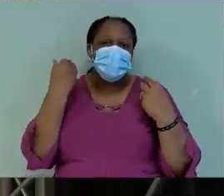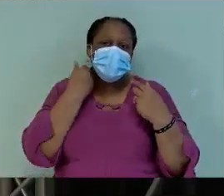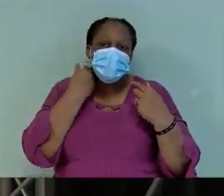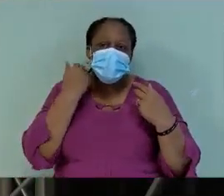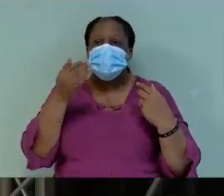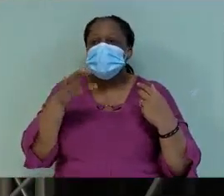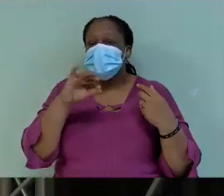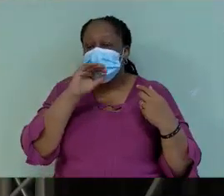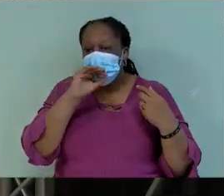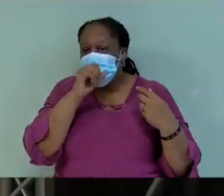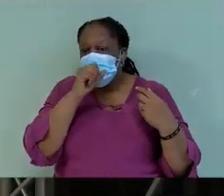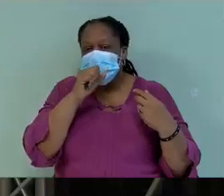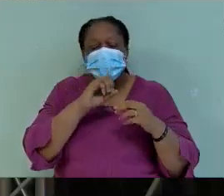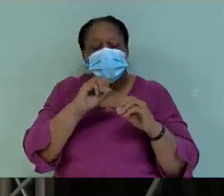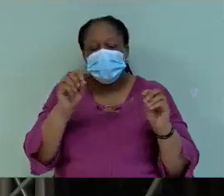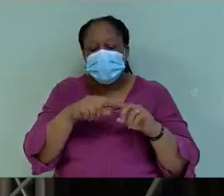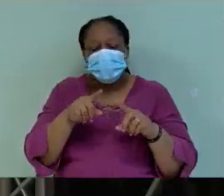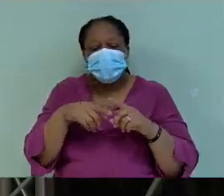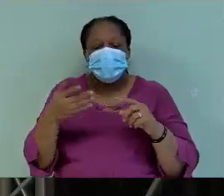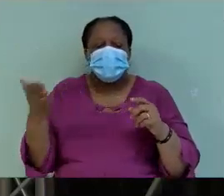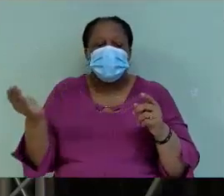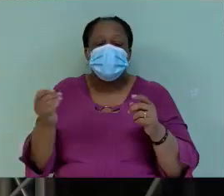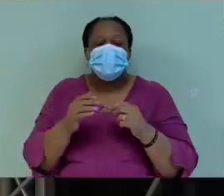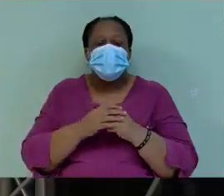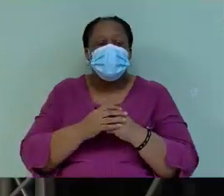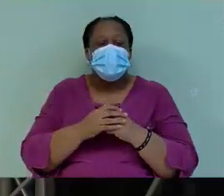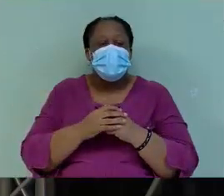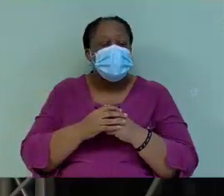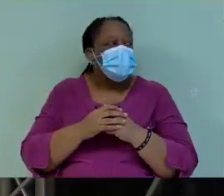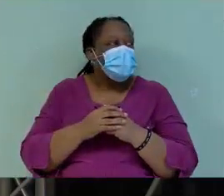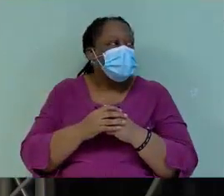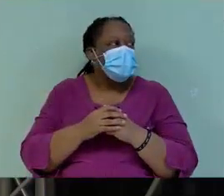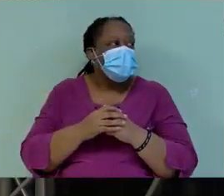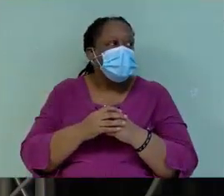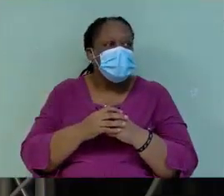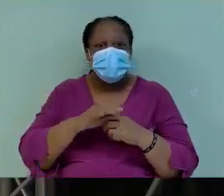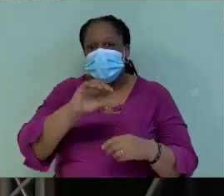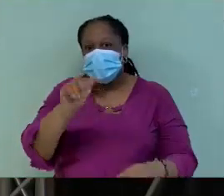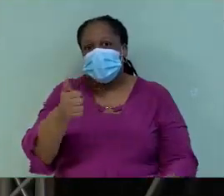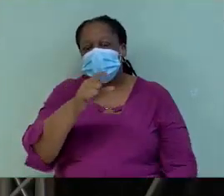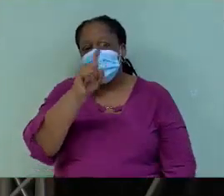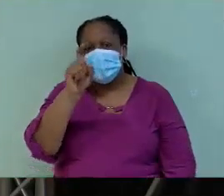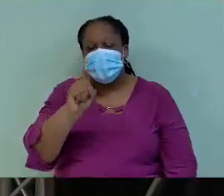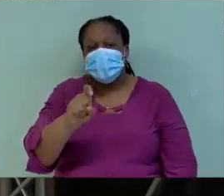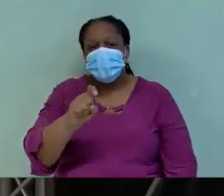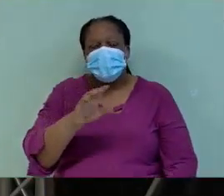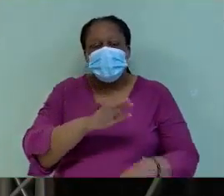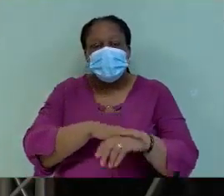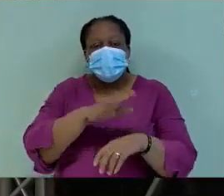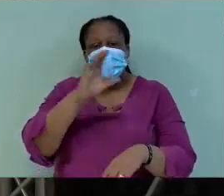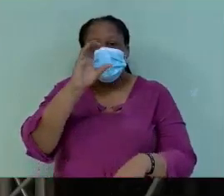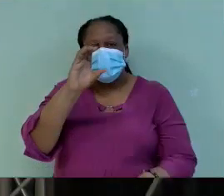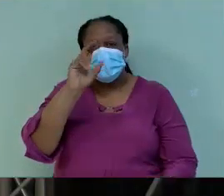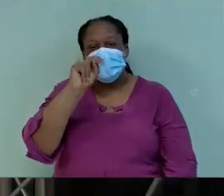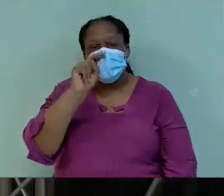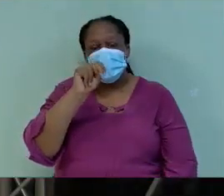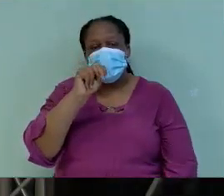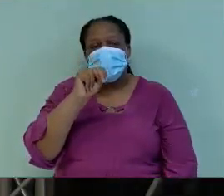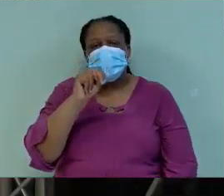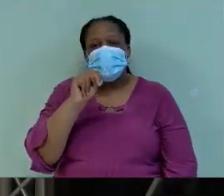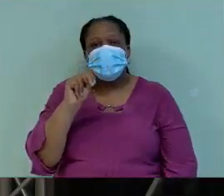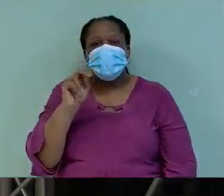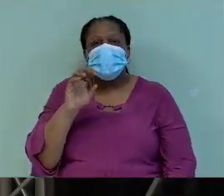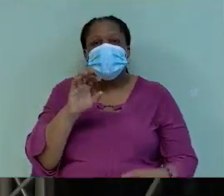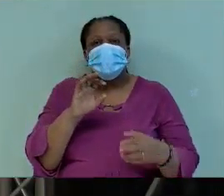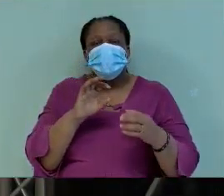And the other questions, on CNN today, they spoke of using